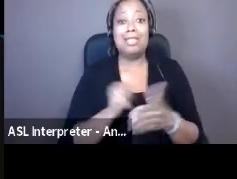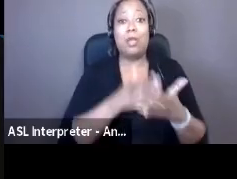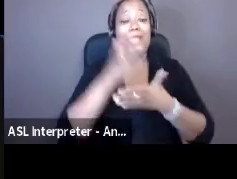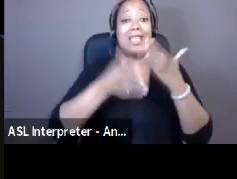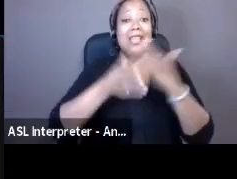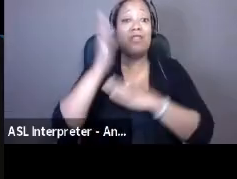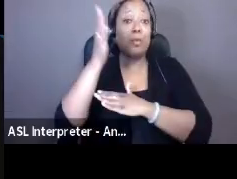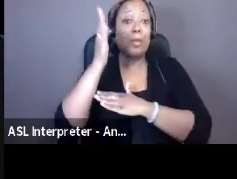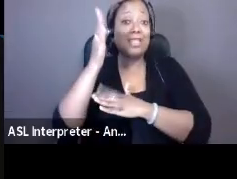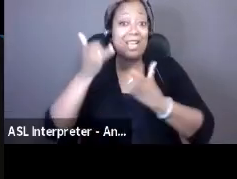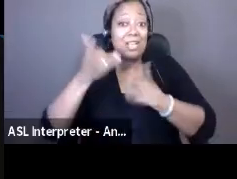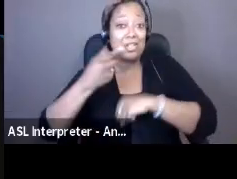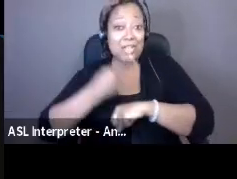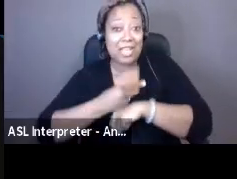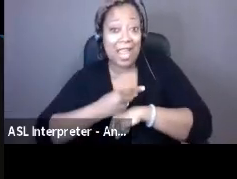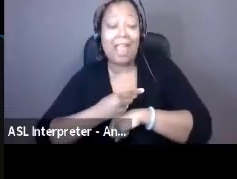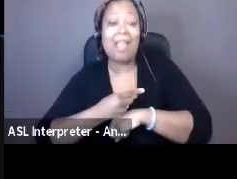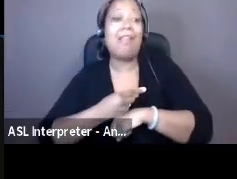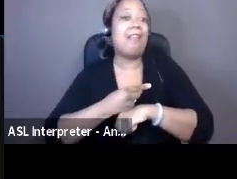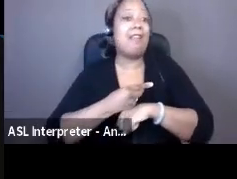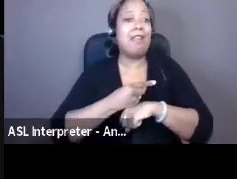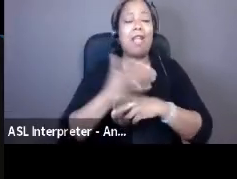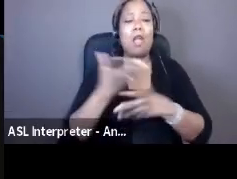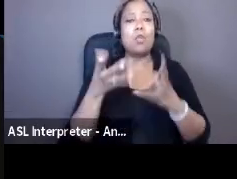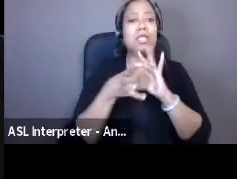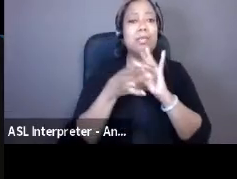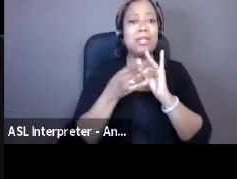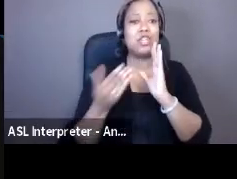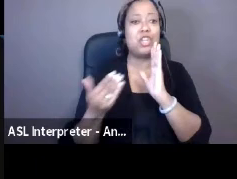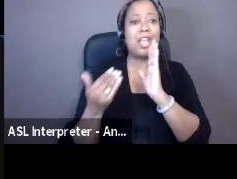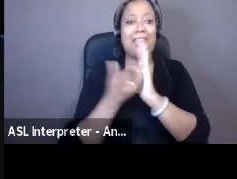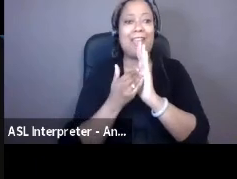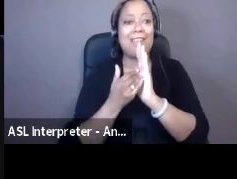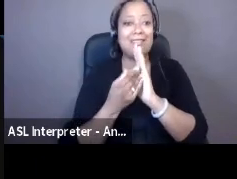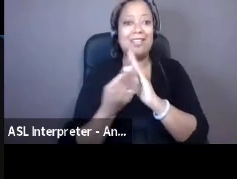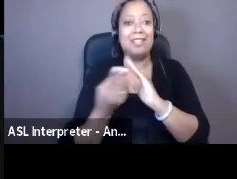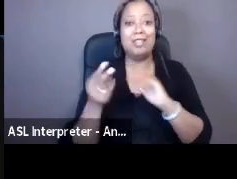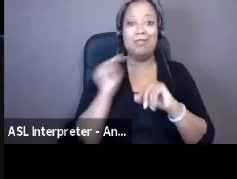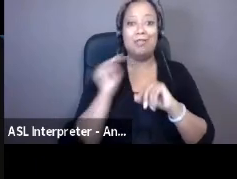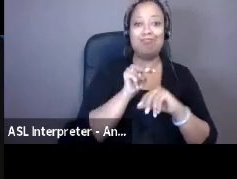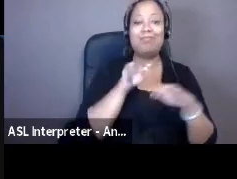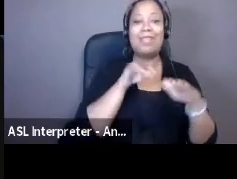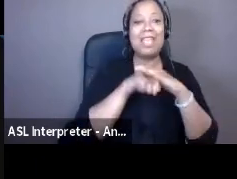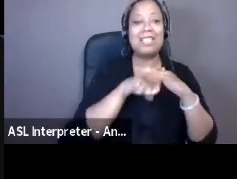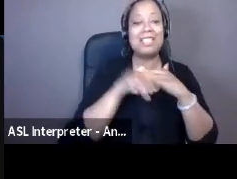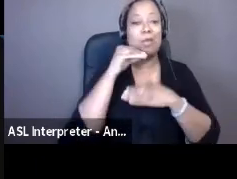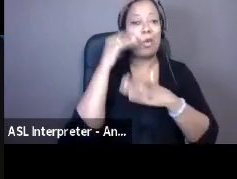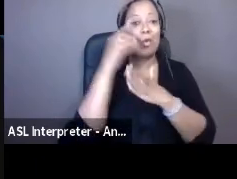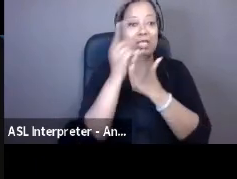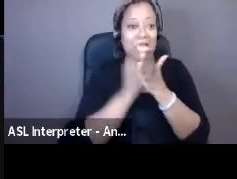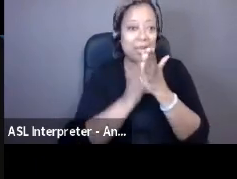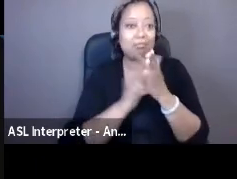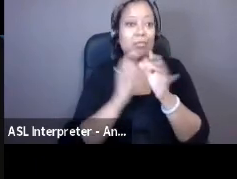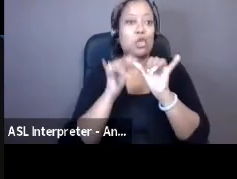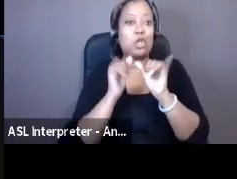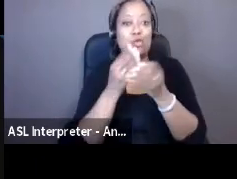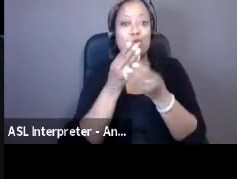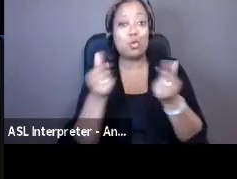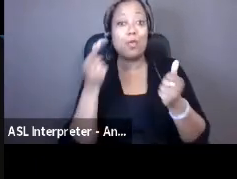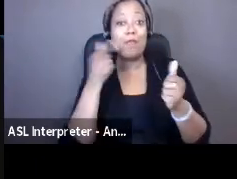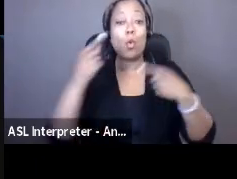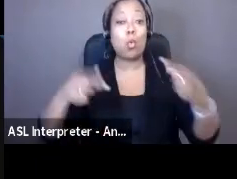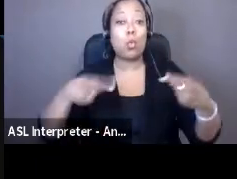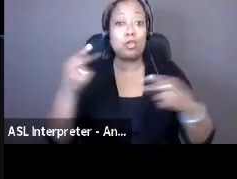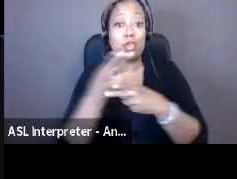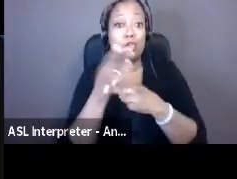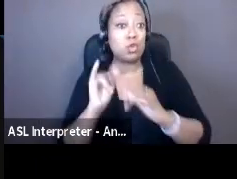presentation today. I do want to mention that, again, go back to our Accessible Home Design Architectural Solutions for the Wheelchair User. If this is a book you're interested